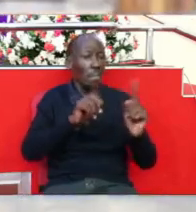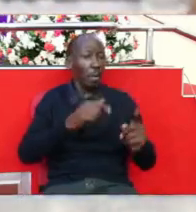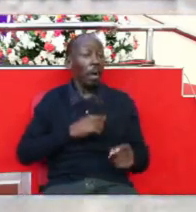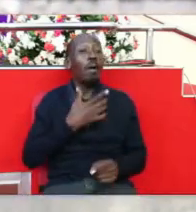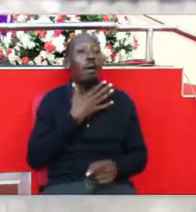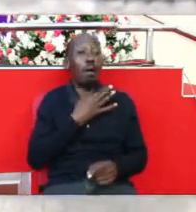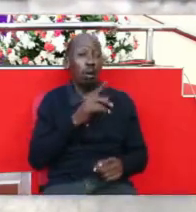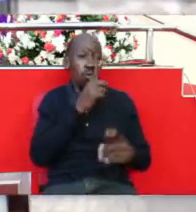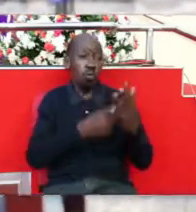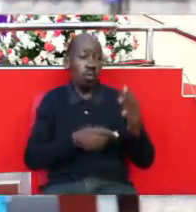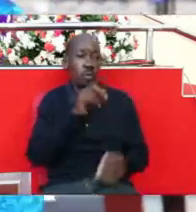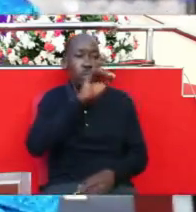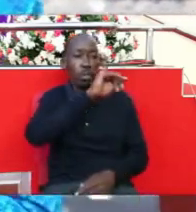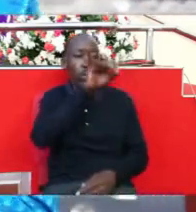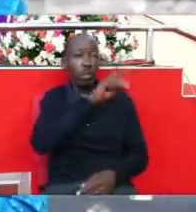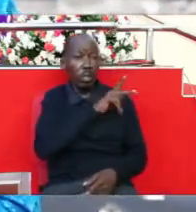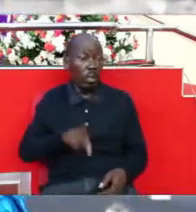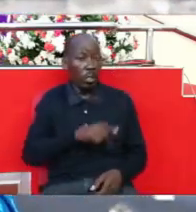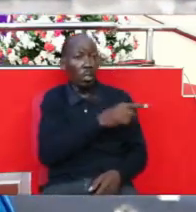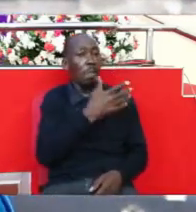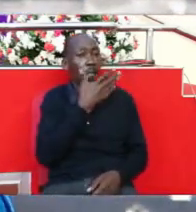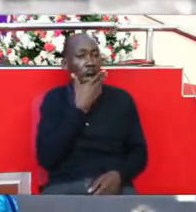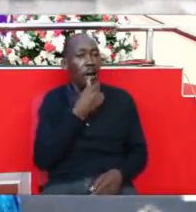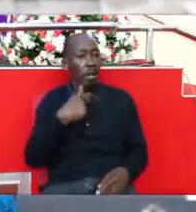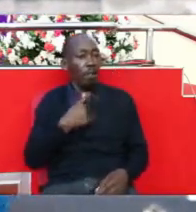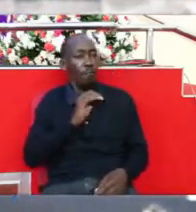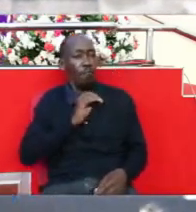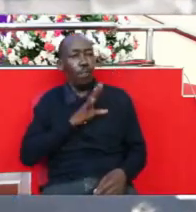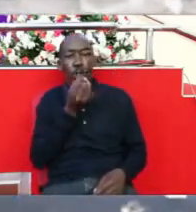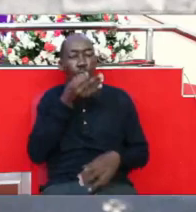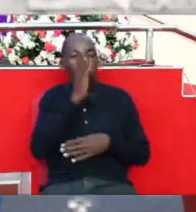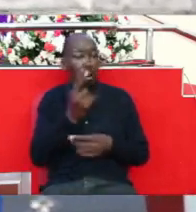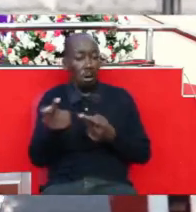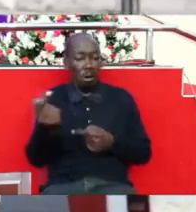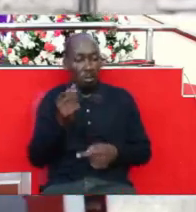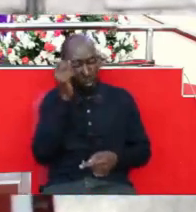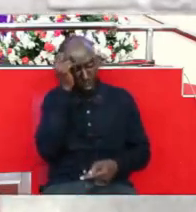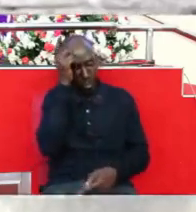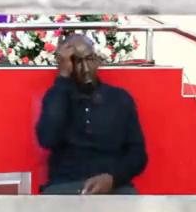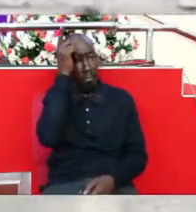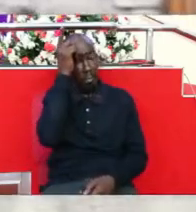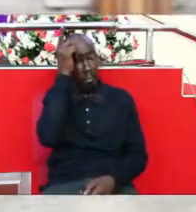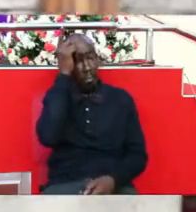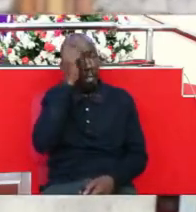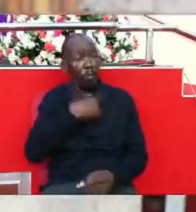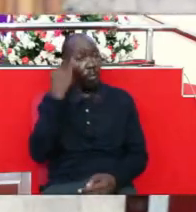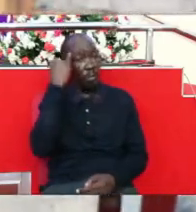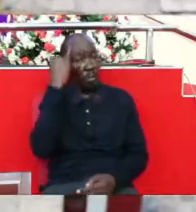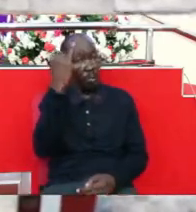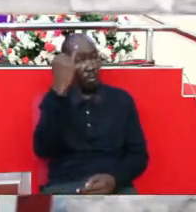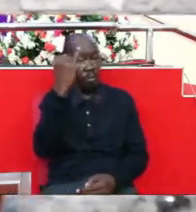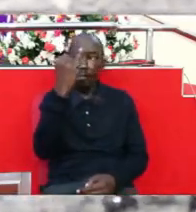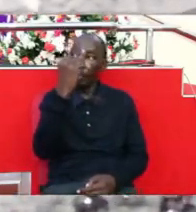what Jehoshaphat, a man who had a fear of God, came up with. Lakini nafurahia mambo ambayo Jehoshaphat